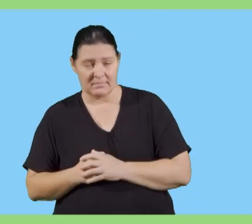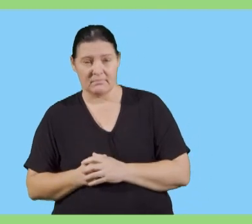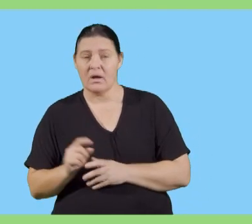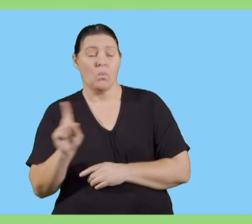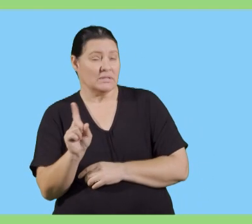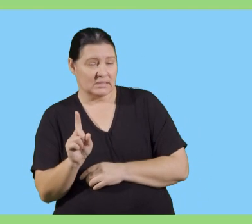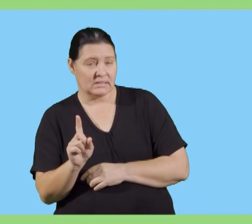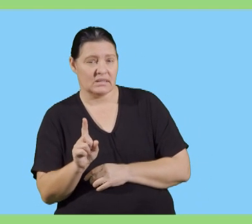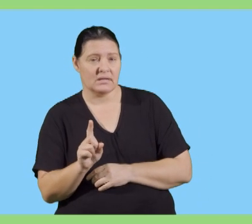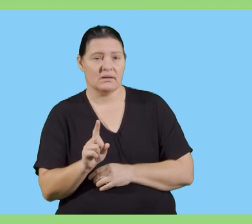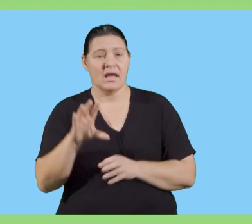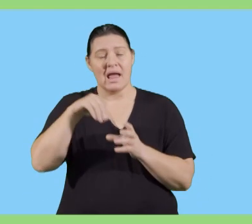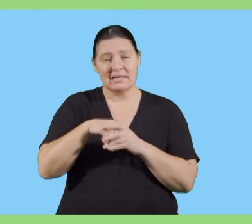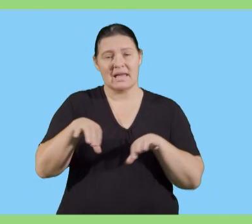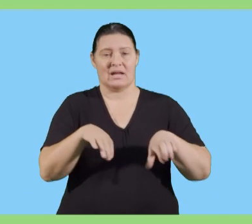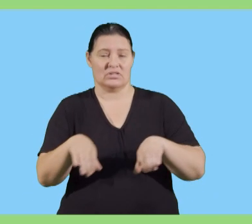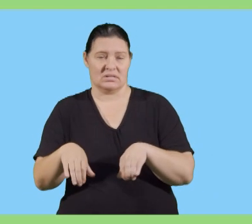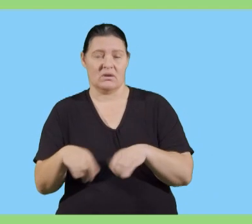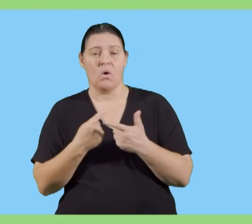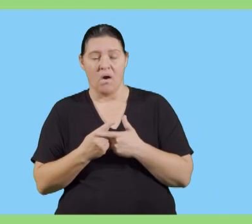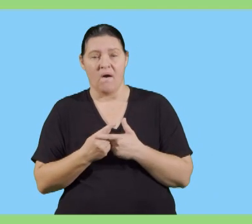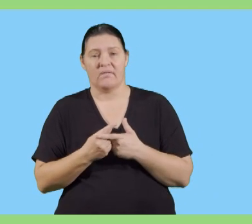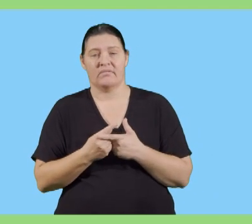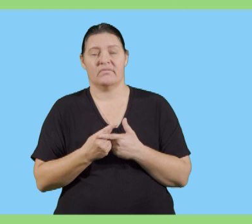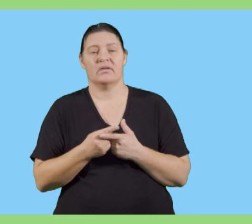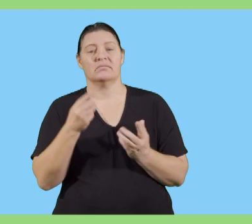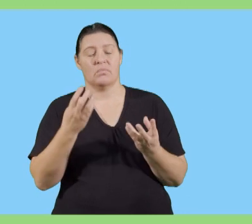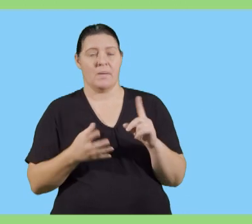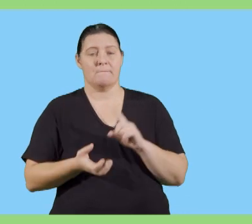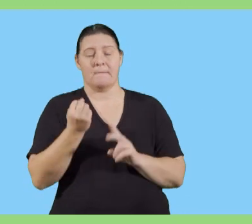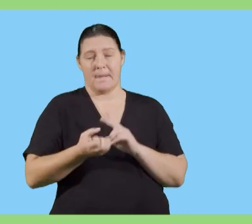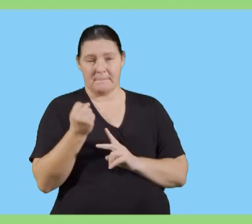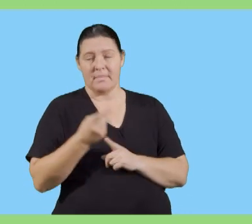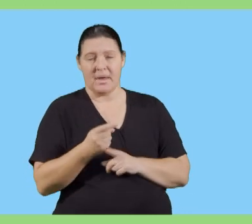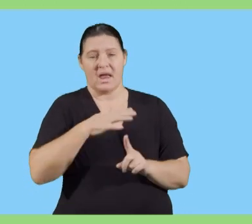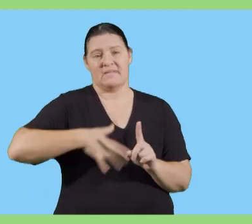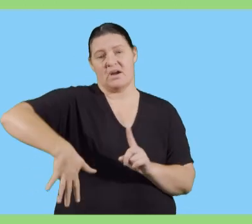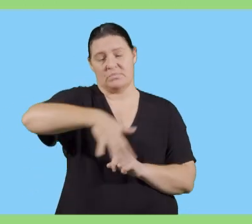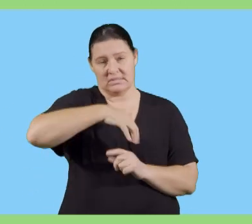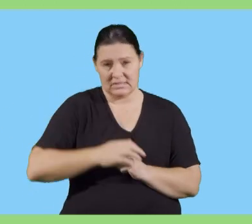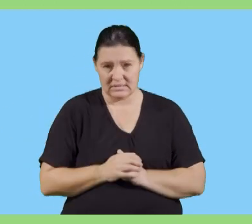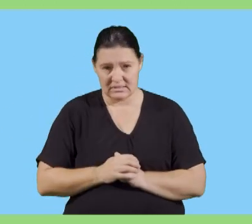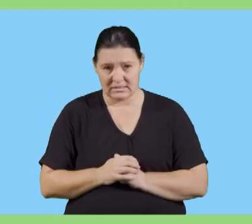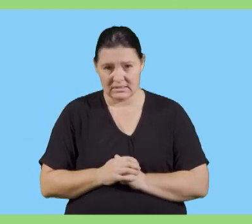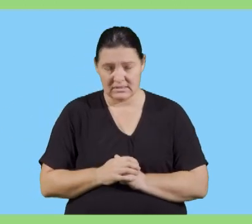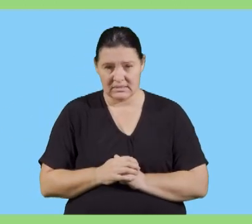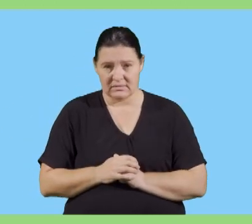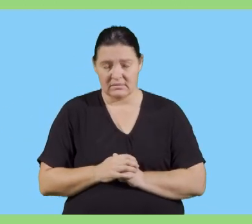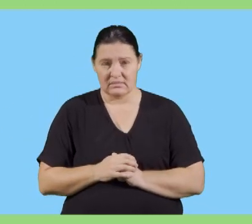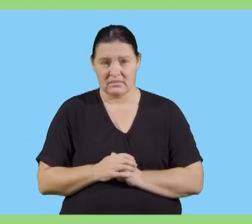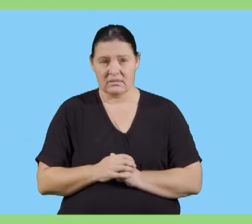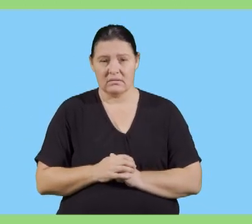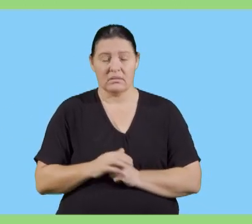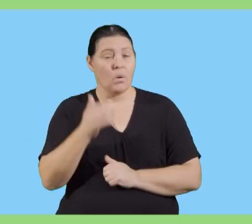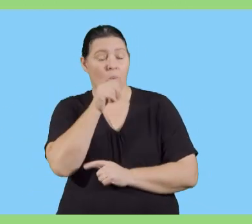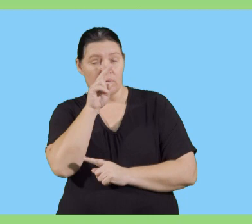environment. So when you're looking at this picture over here, the last part, which is the ecosystem, we